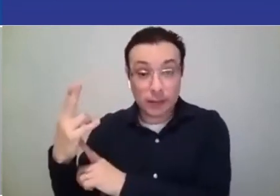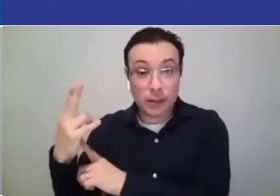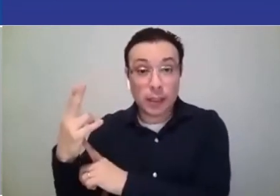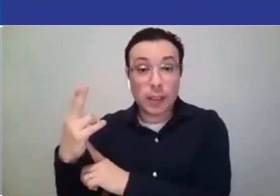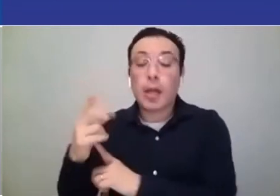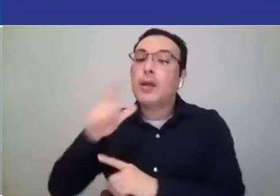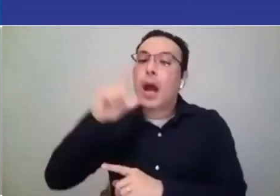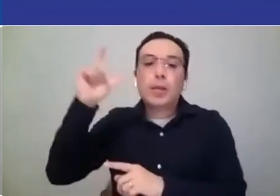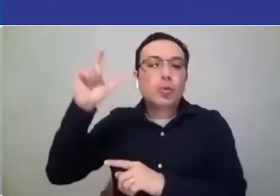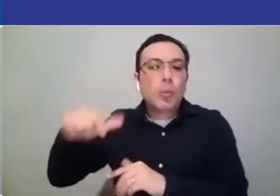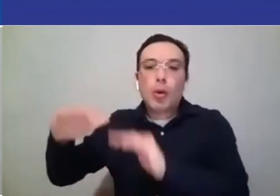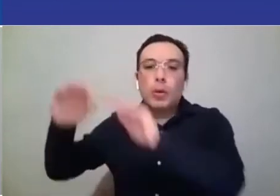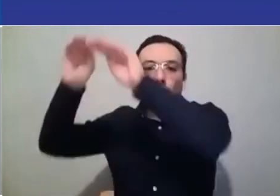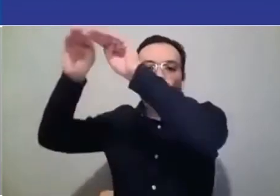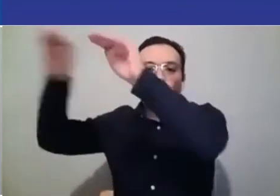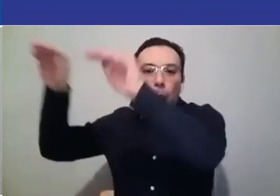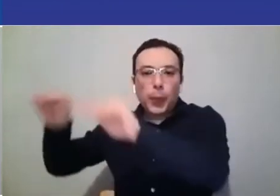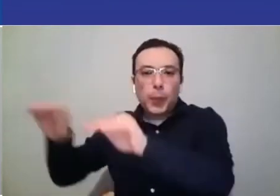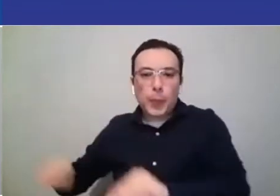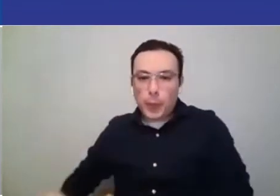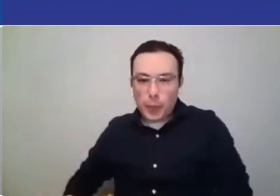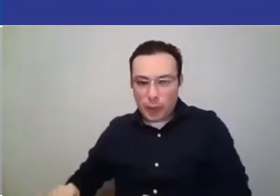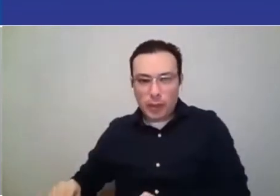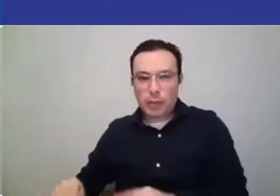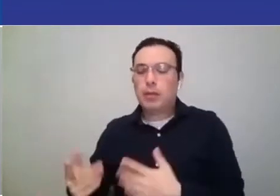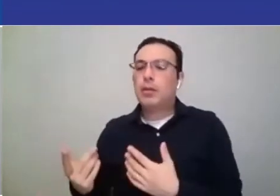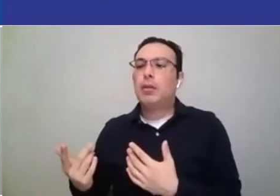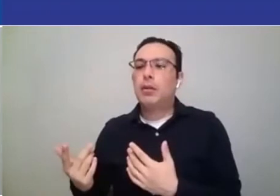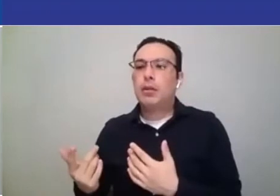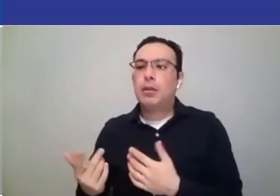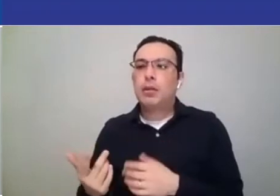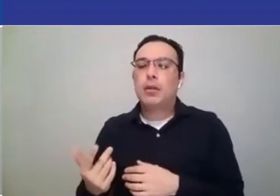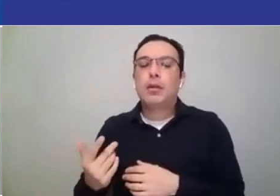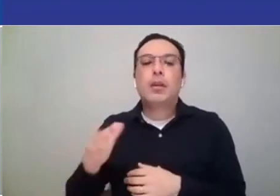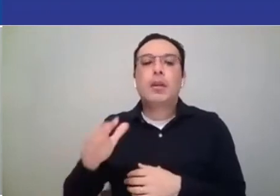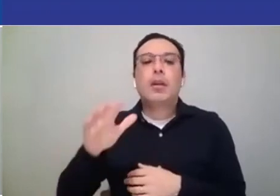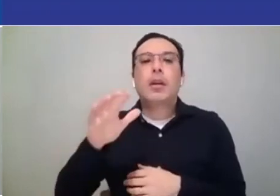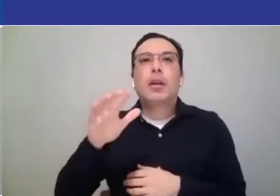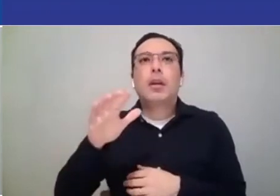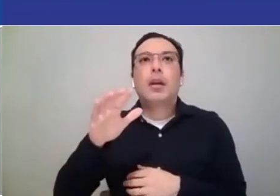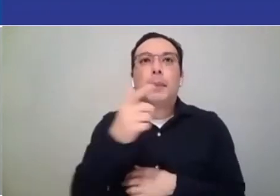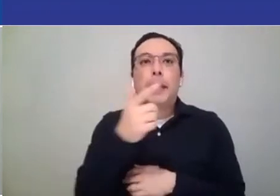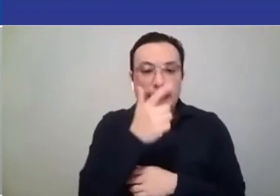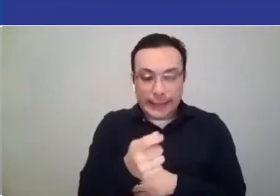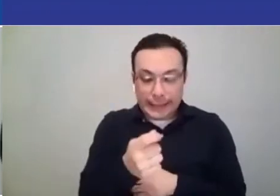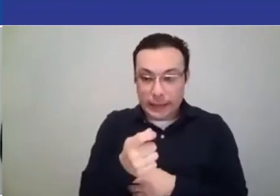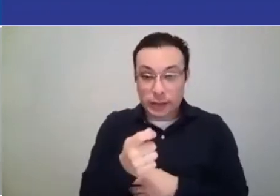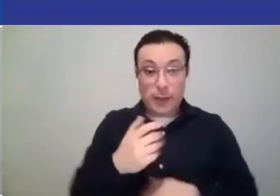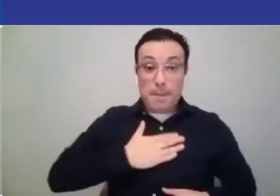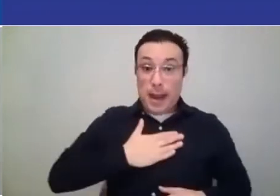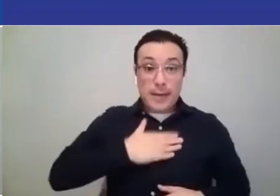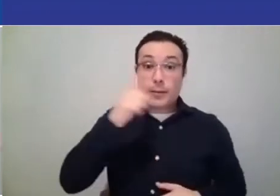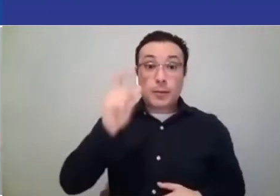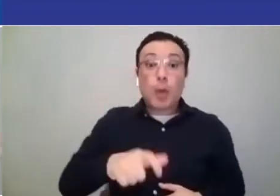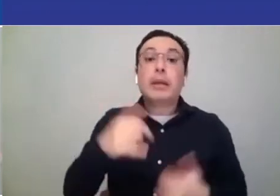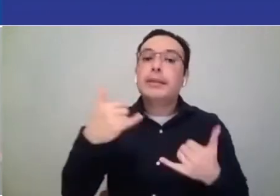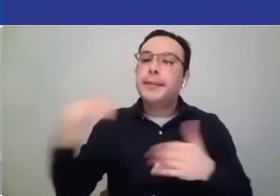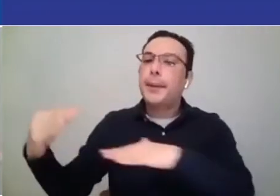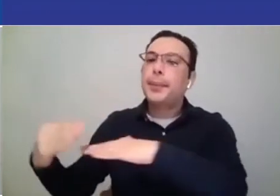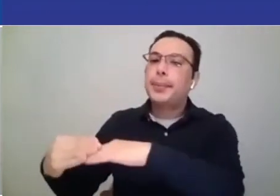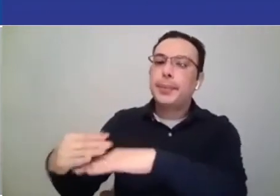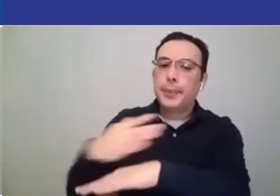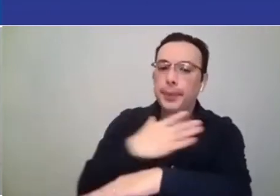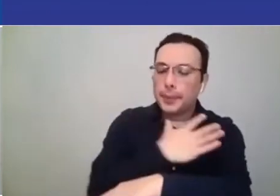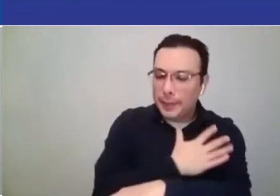songs you hear Jat, which is like an expression, people say it means farmer, but it's really how caste has shown up